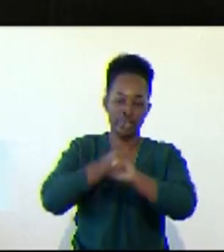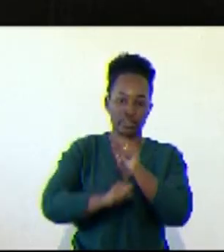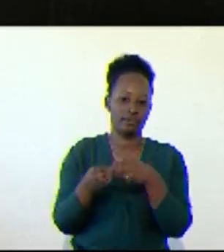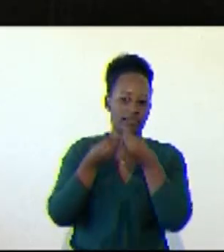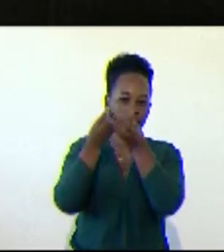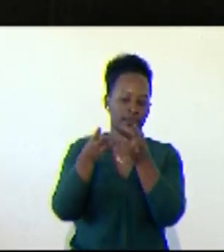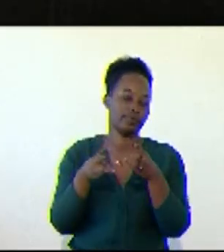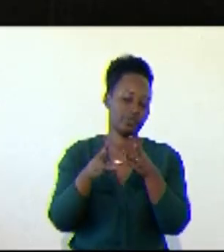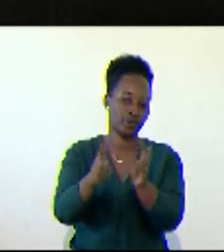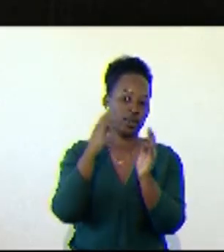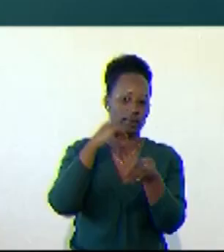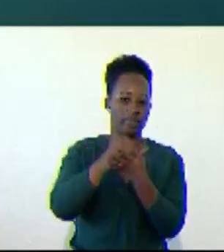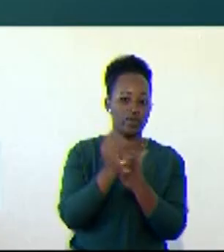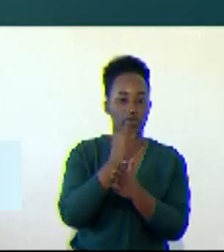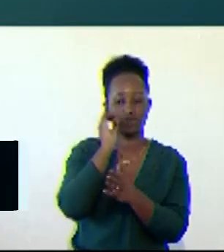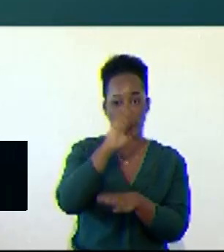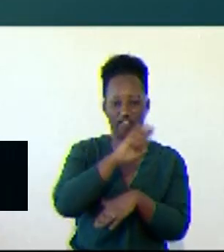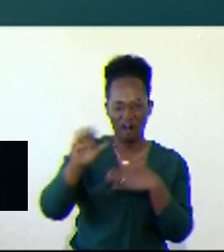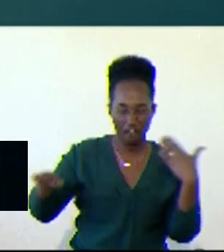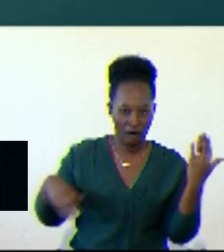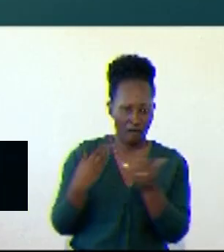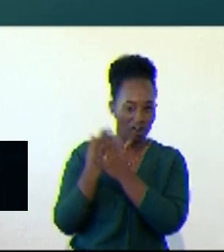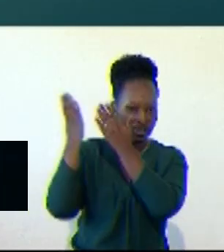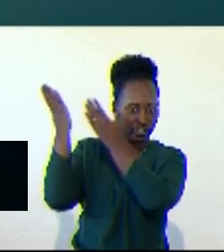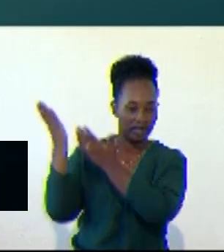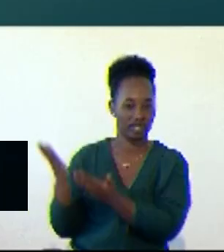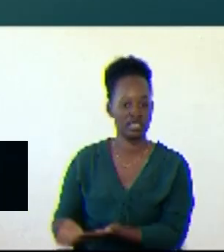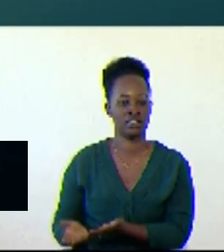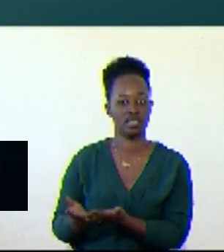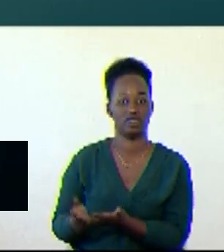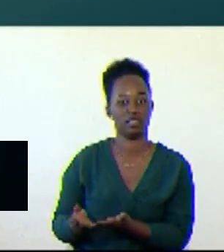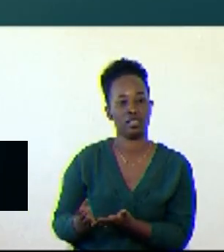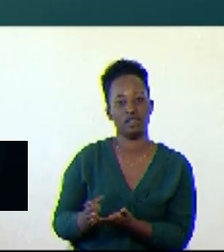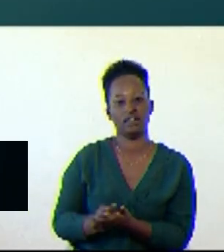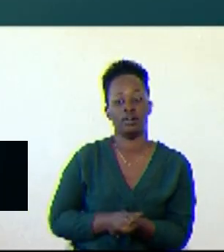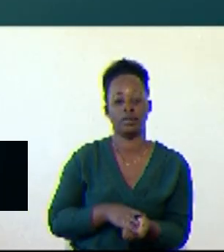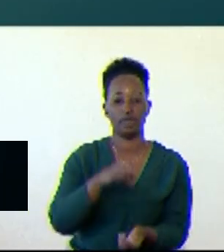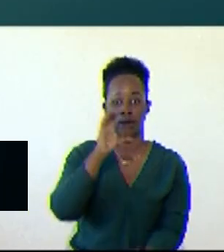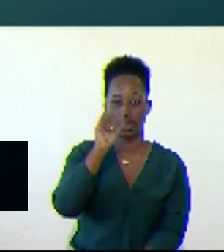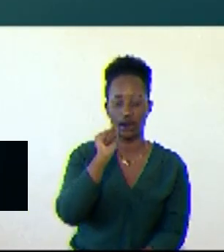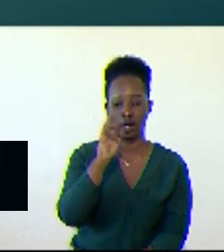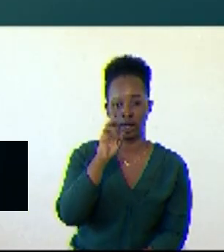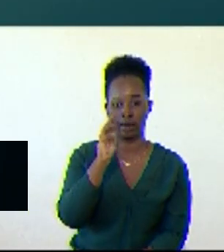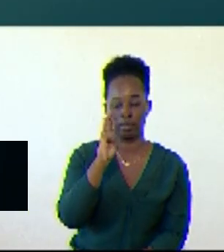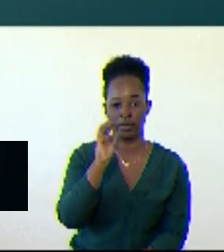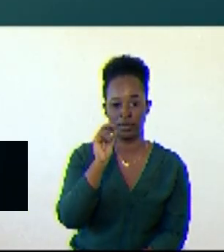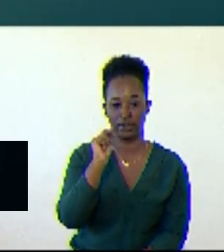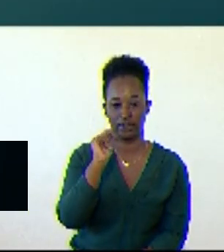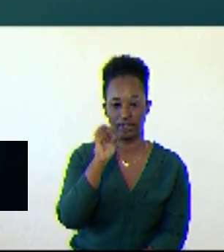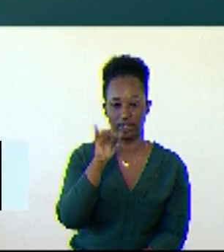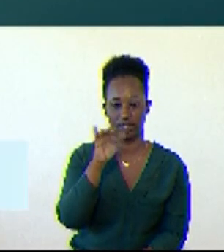And because of all this, the carbonyl compounds can undergo many types of reactions, including